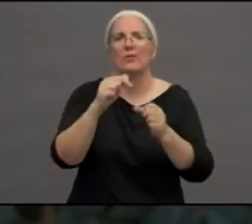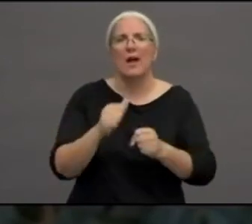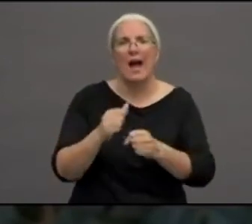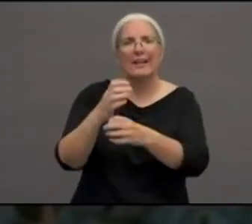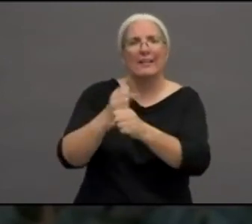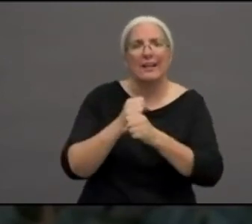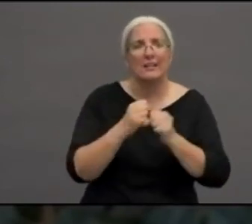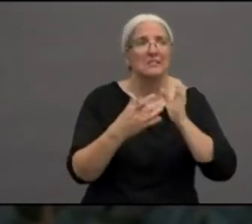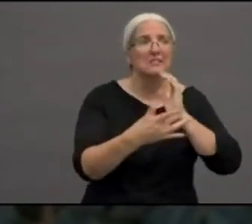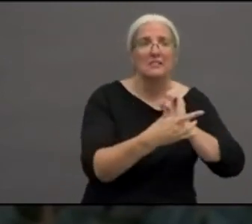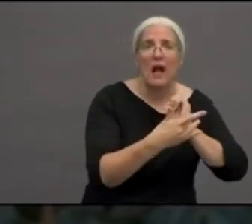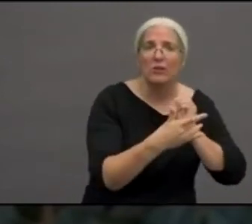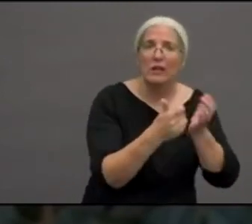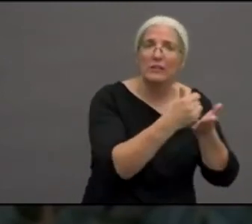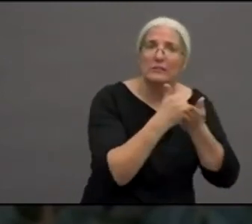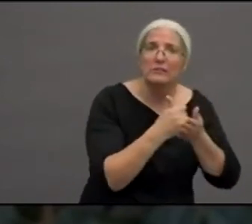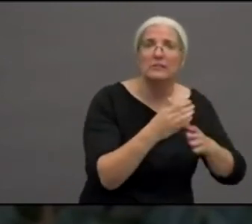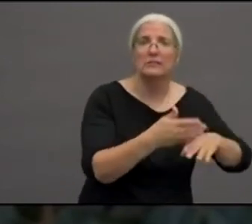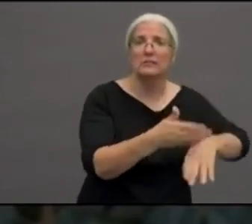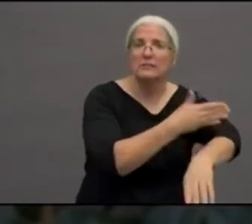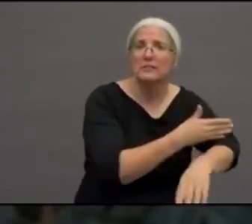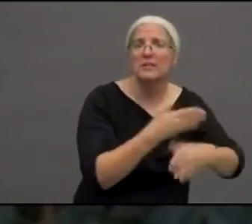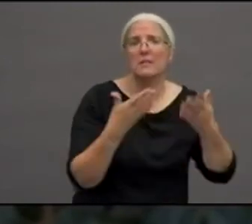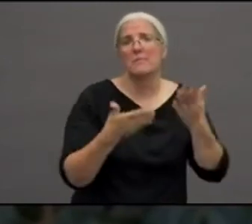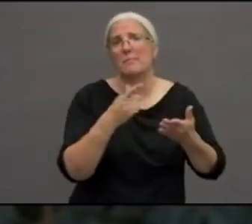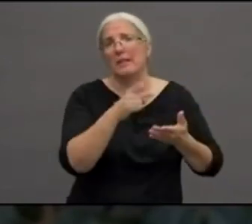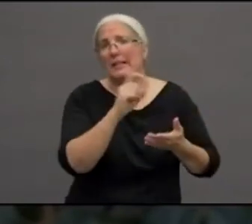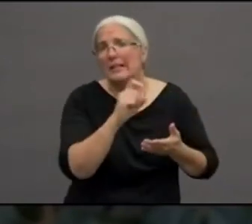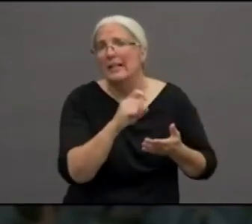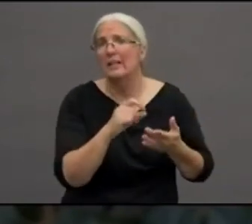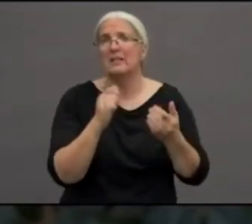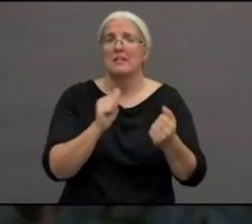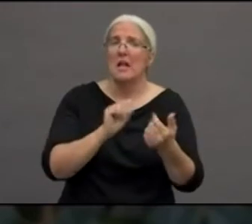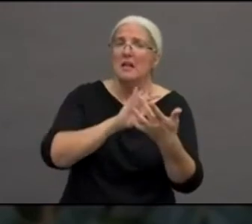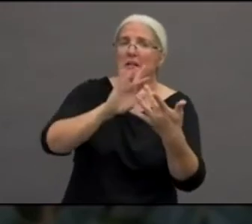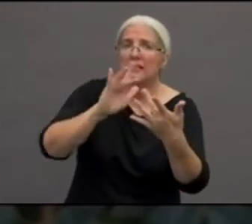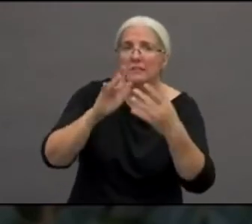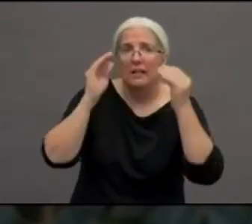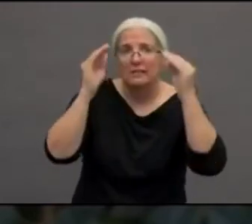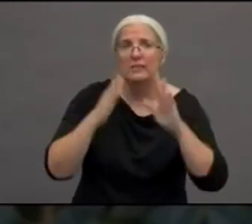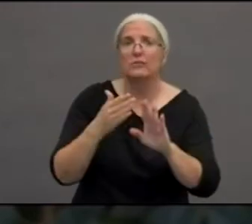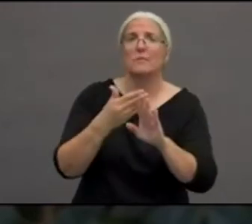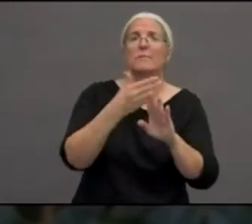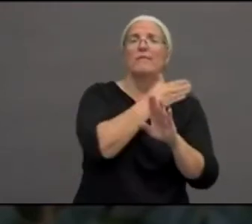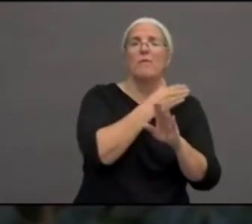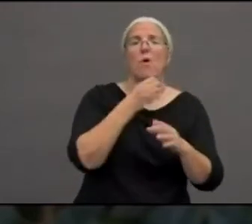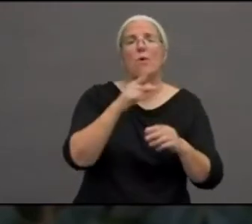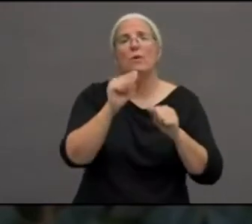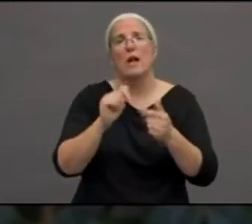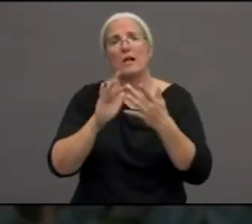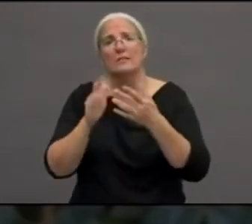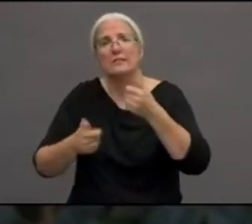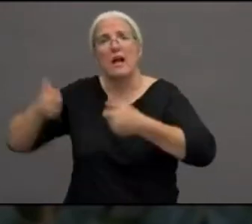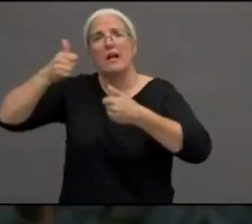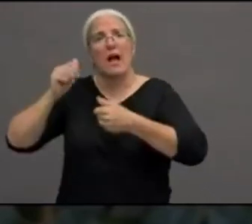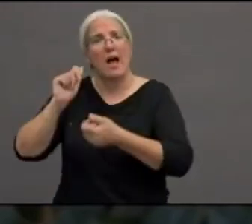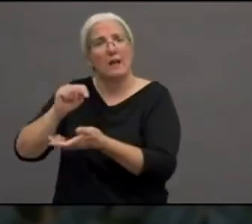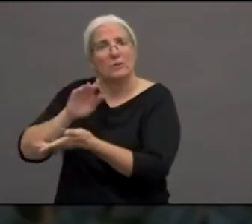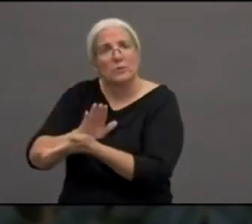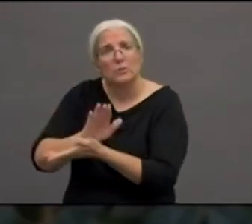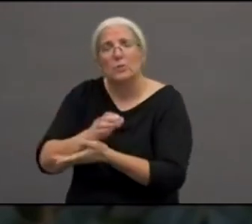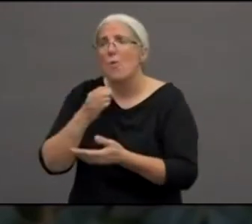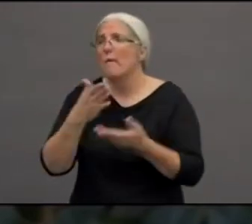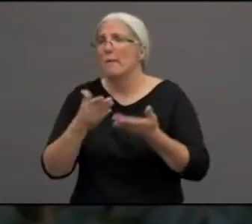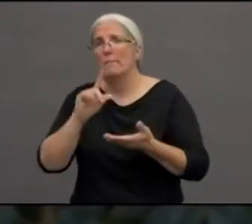technologies, these materials that you might need, reaching out to your teachers, to your administrators, to other peers, to